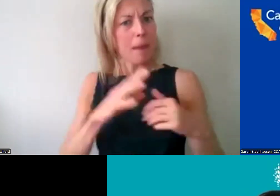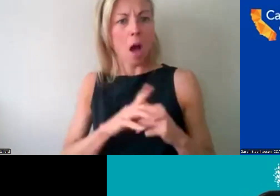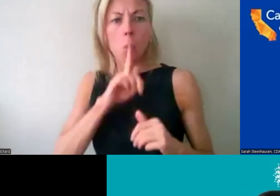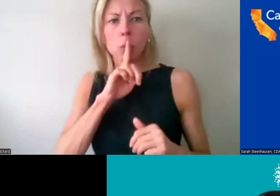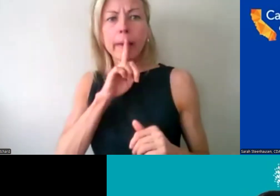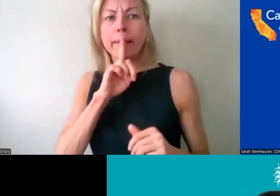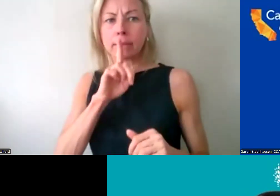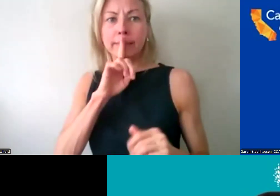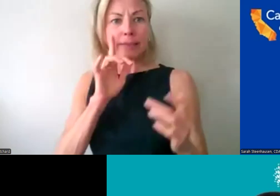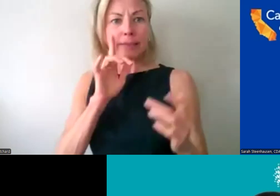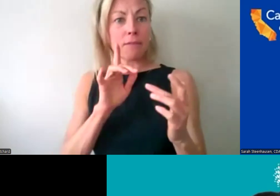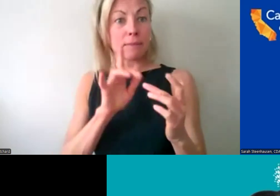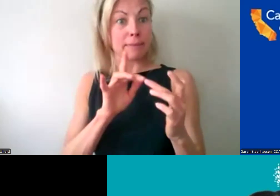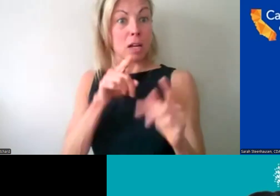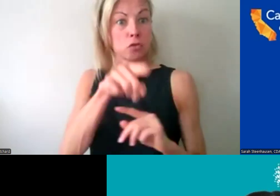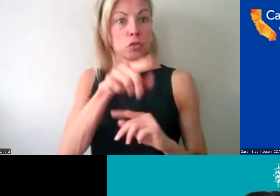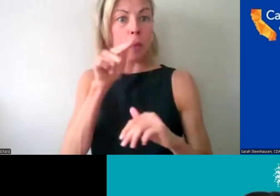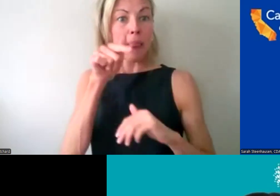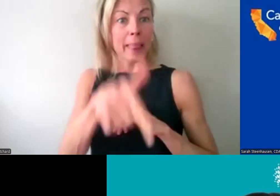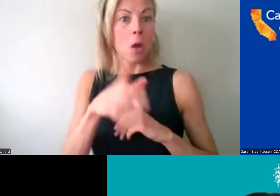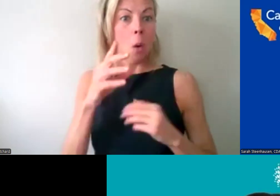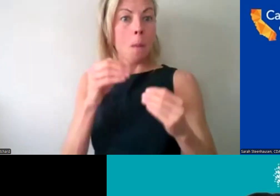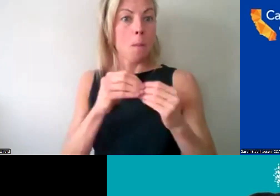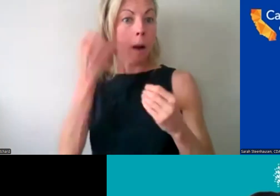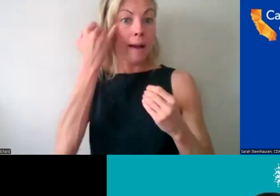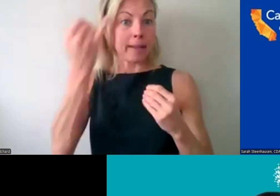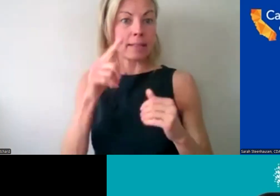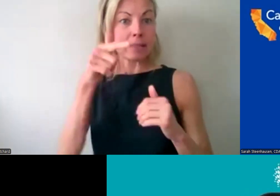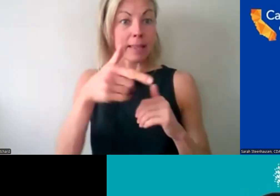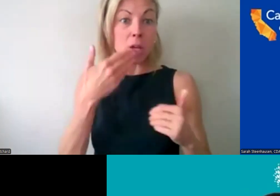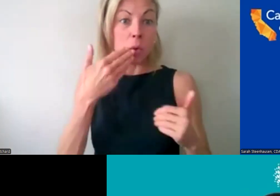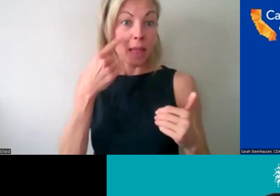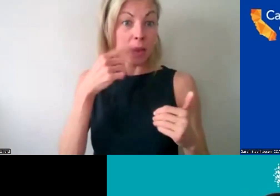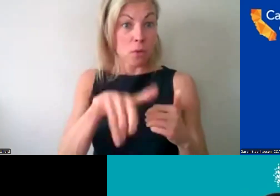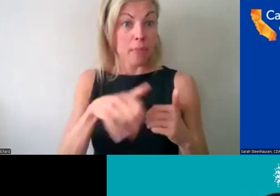reaching back out to you for more insights that you might have. So thank you for that.